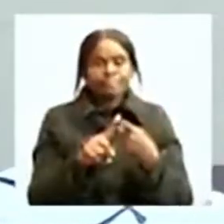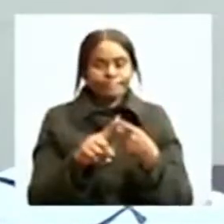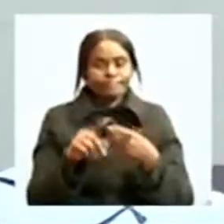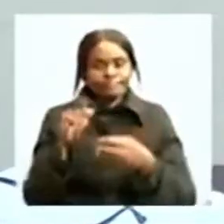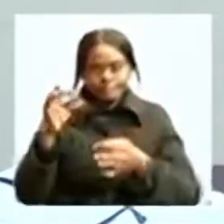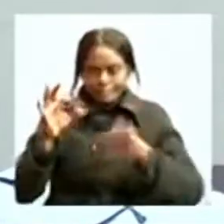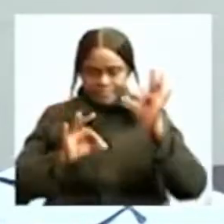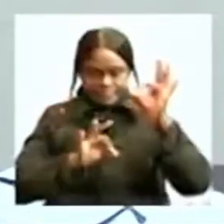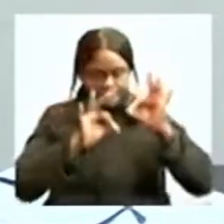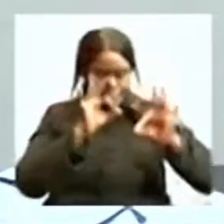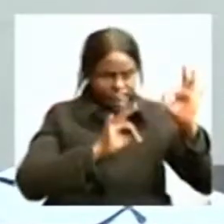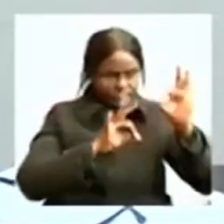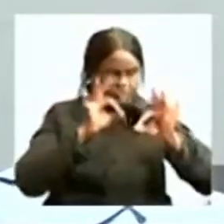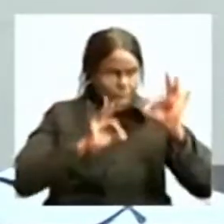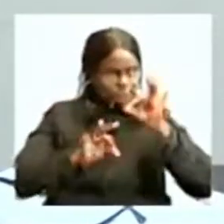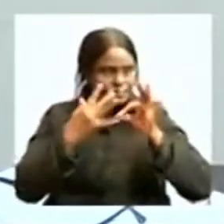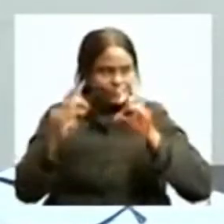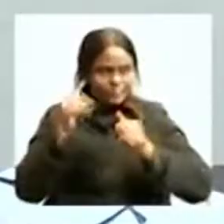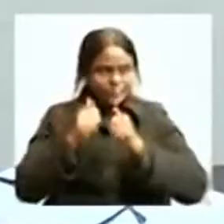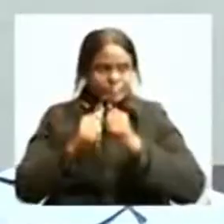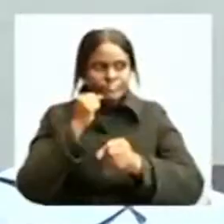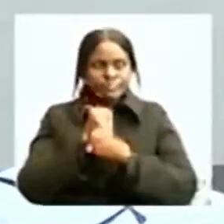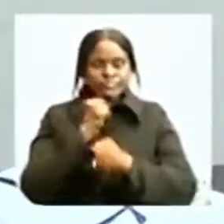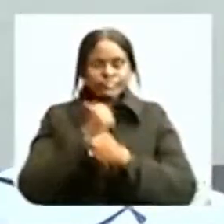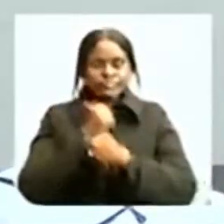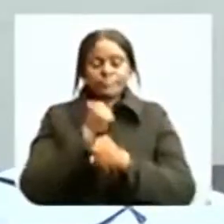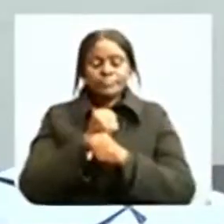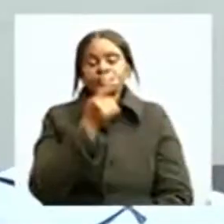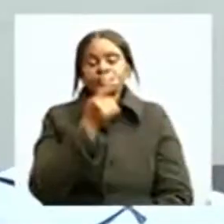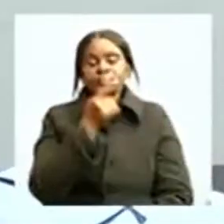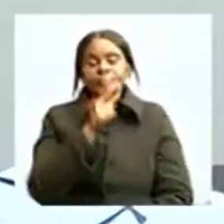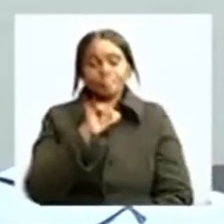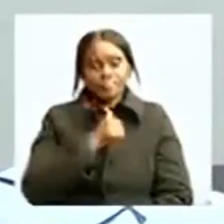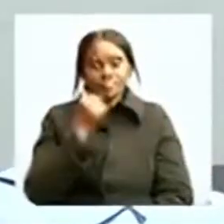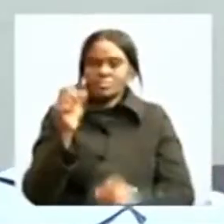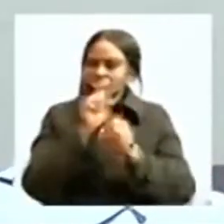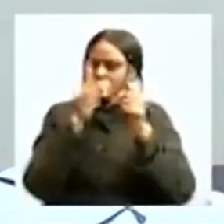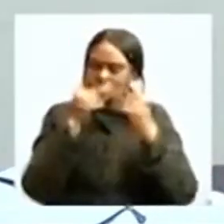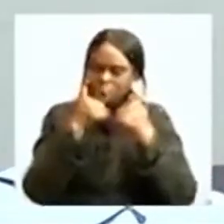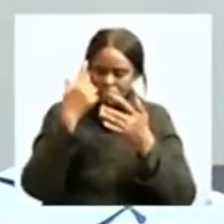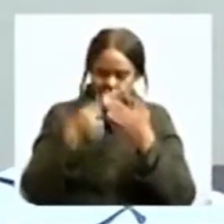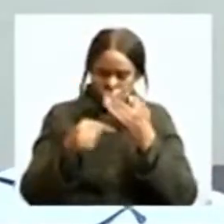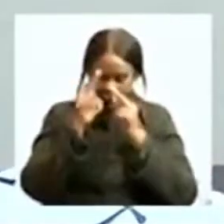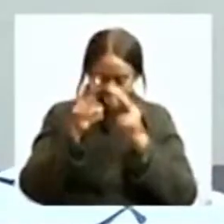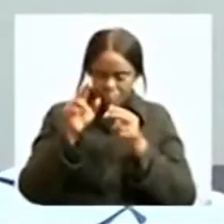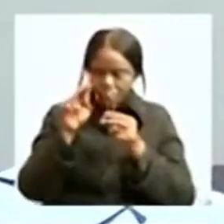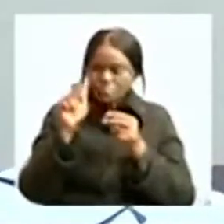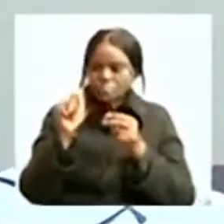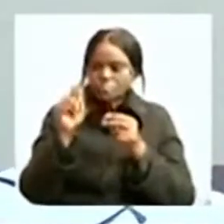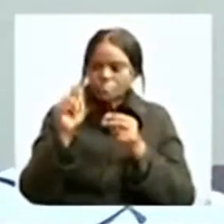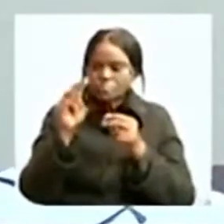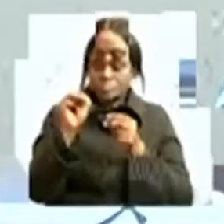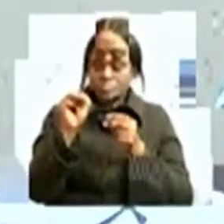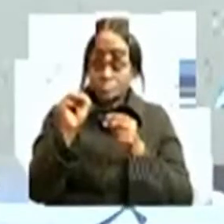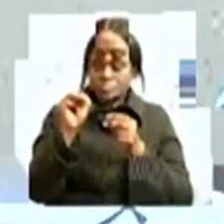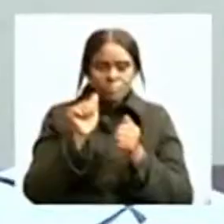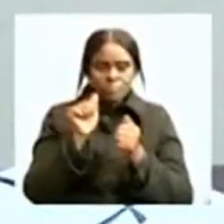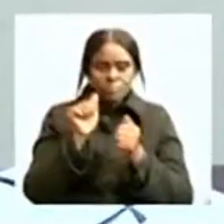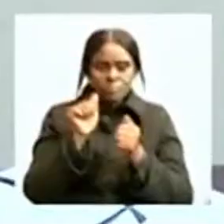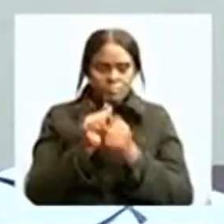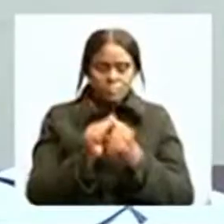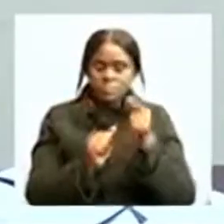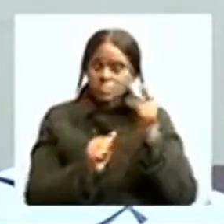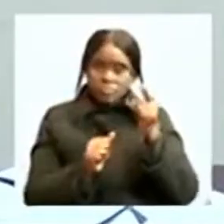legitimize things that are done wrongly. So we wonder. That's what Honorable Kamondo and Honorable